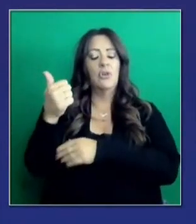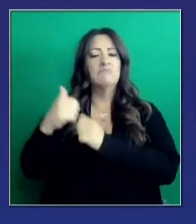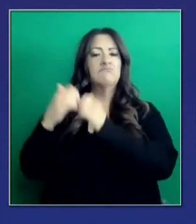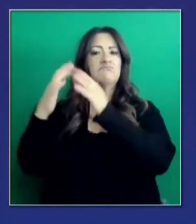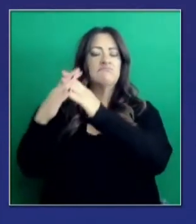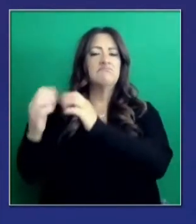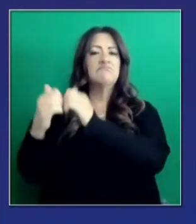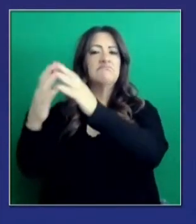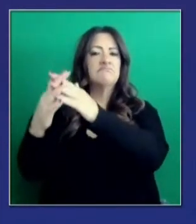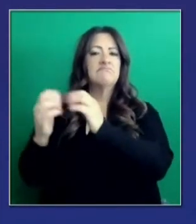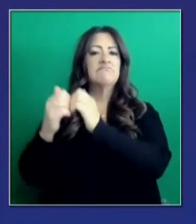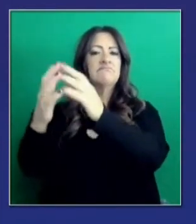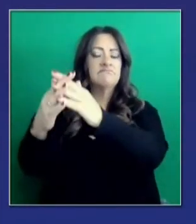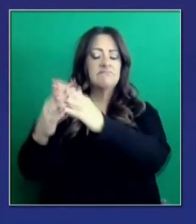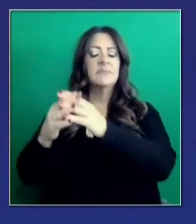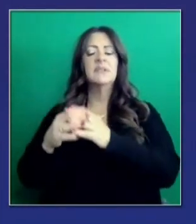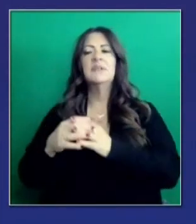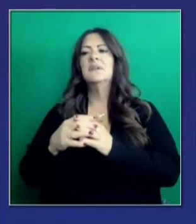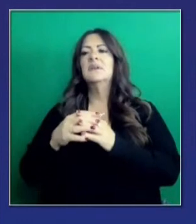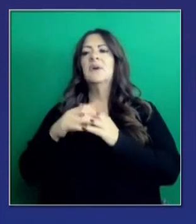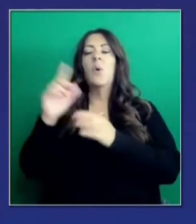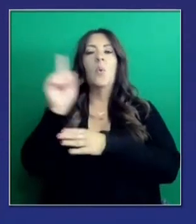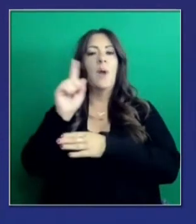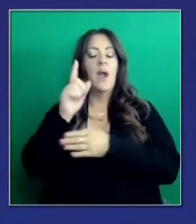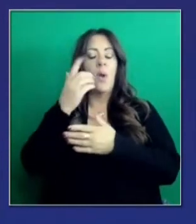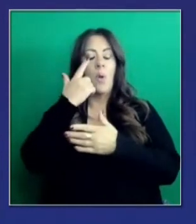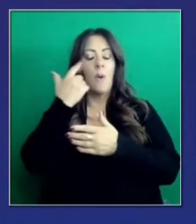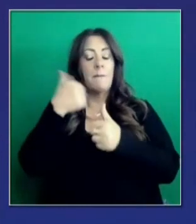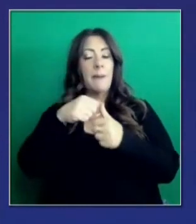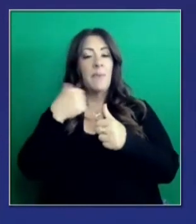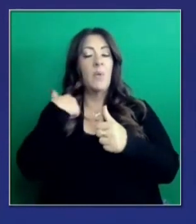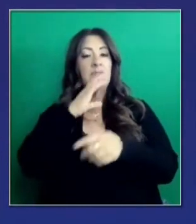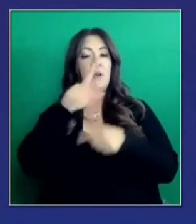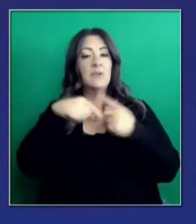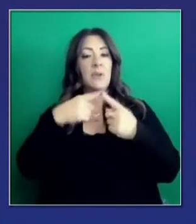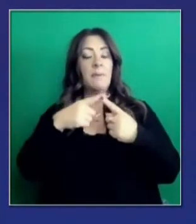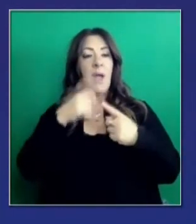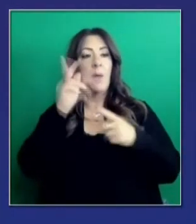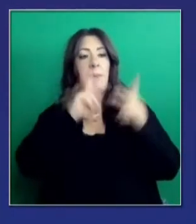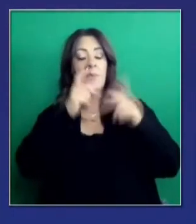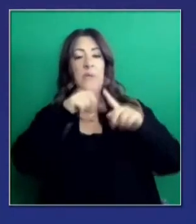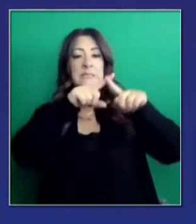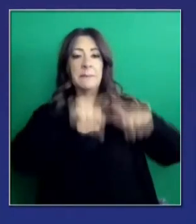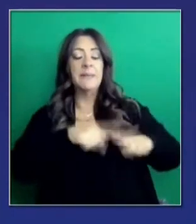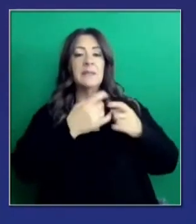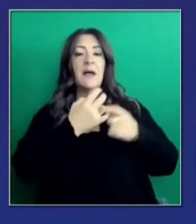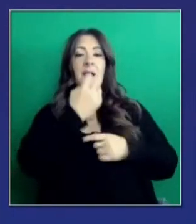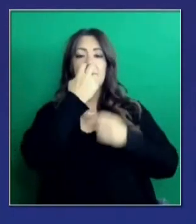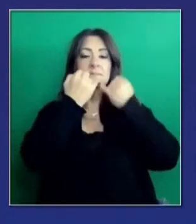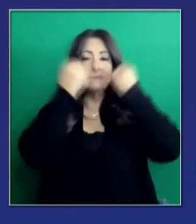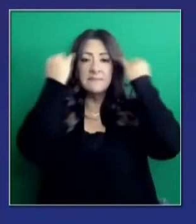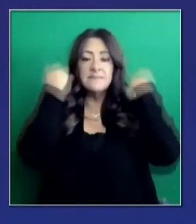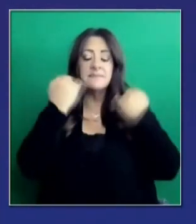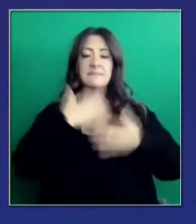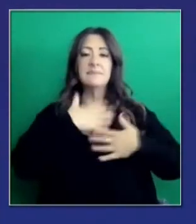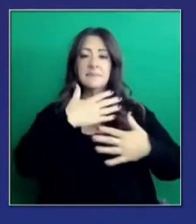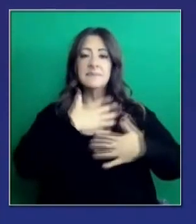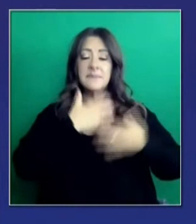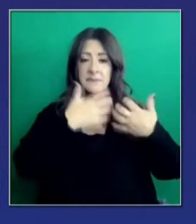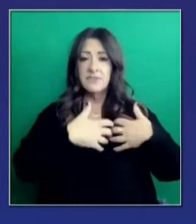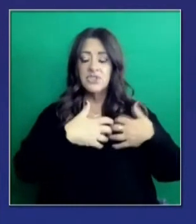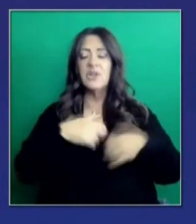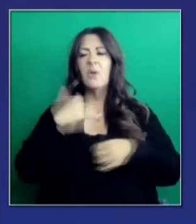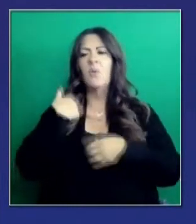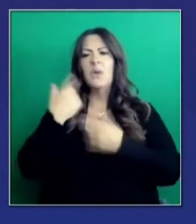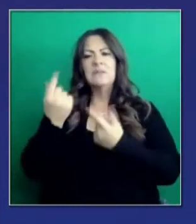equipment, oxygen supply issue. We've talked about that in the last few weeks in our oxygen task force and some of the interventions and